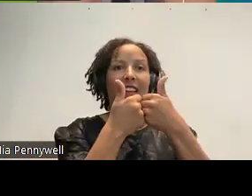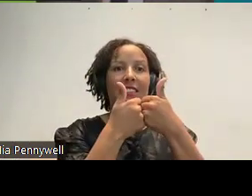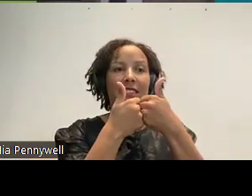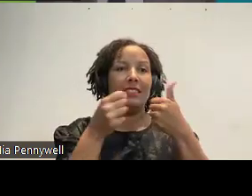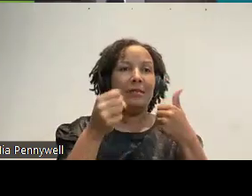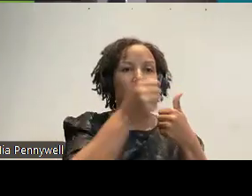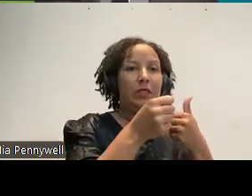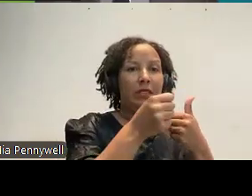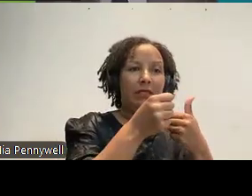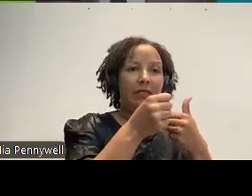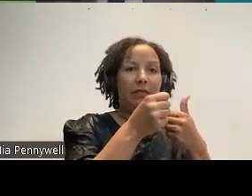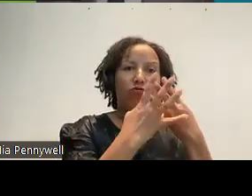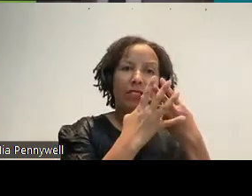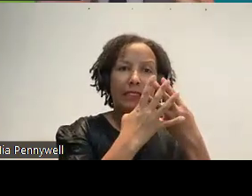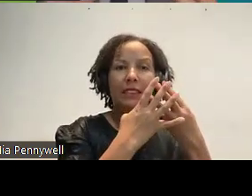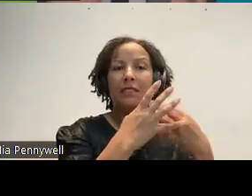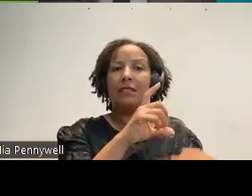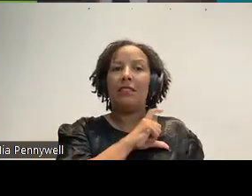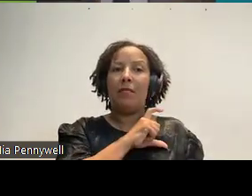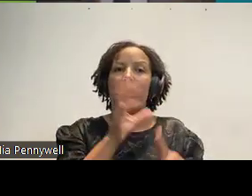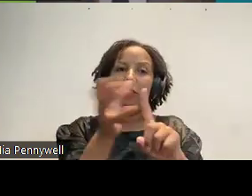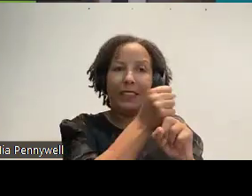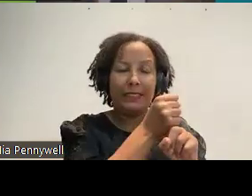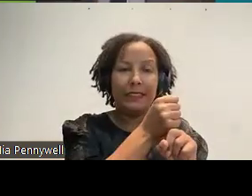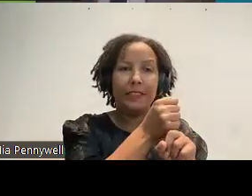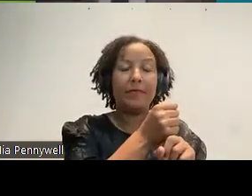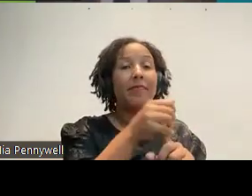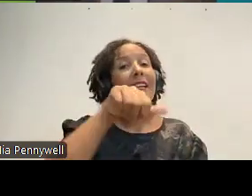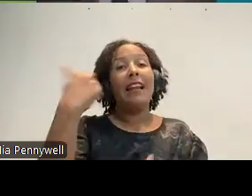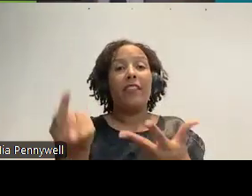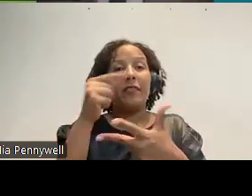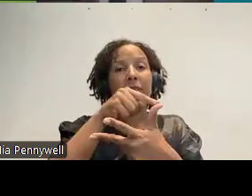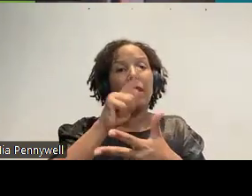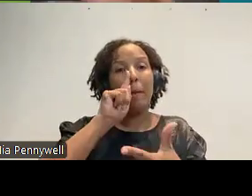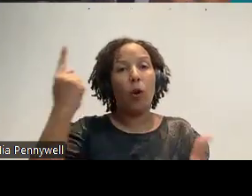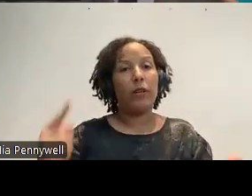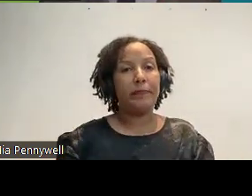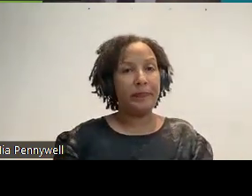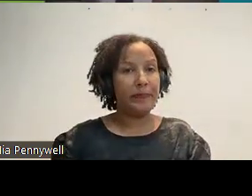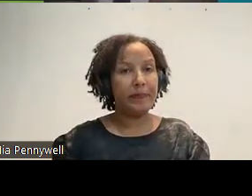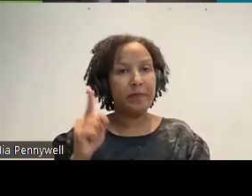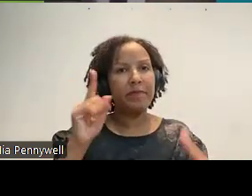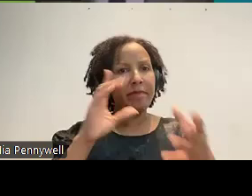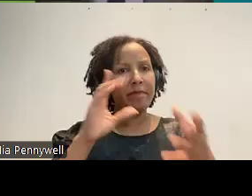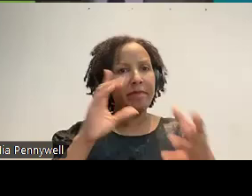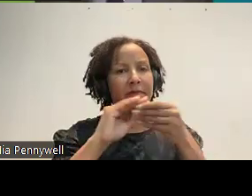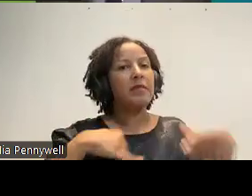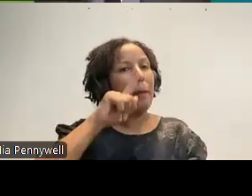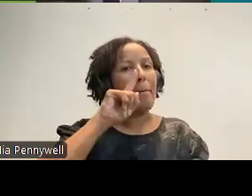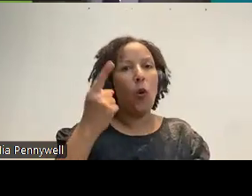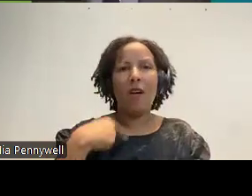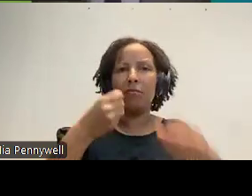the other one being boredom. We hear this all the time from our guys. I'm bored, even though they've got a bajillion things to do and lots